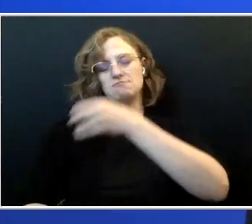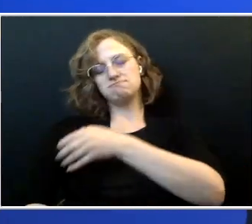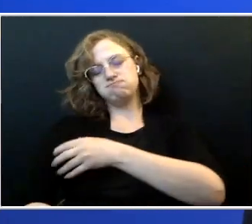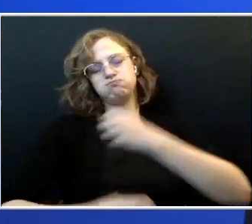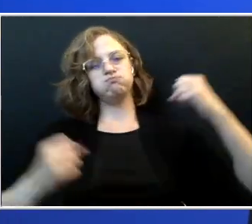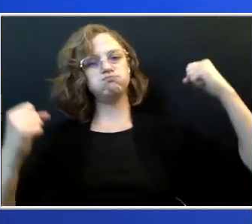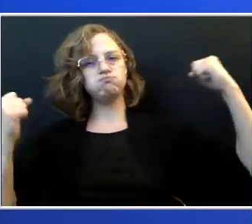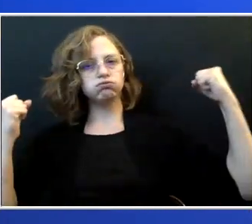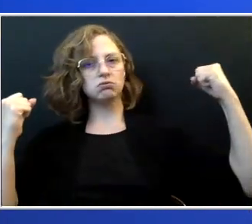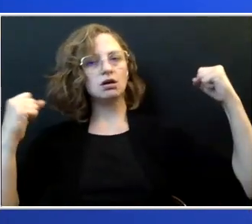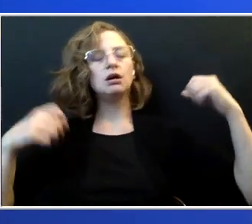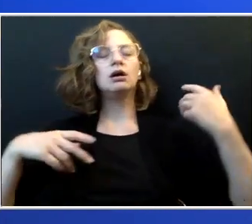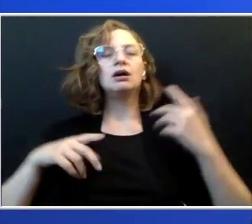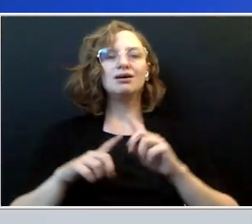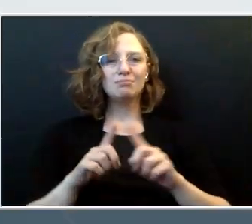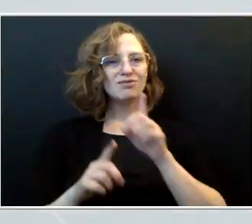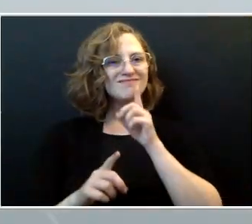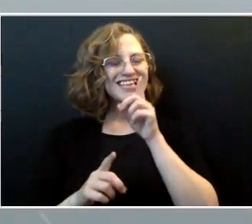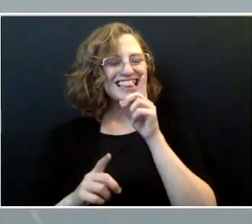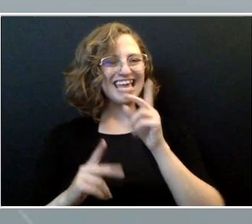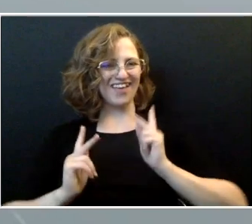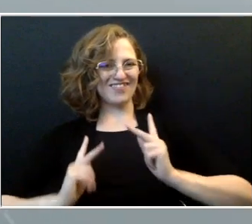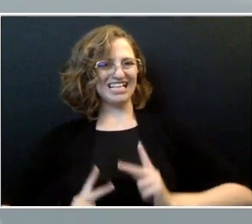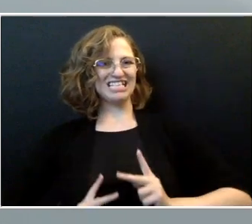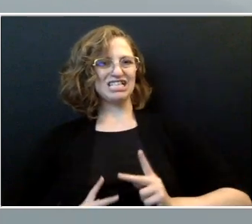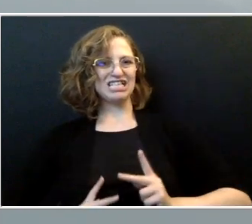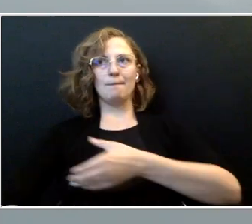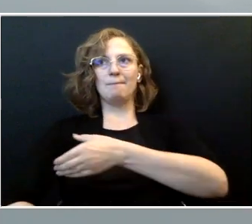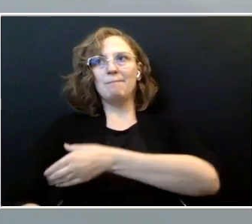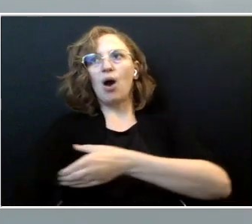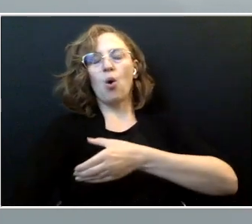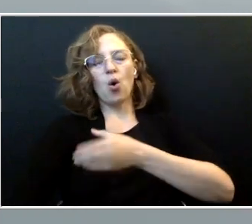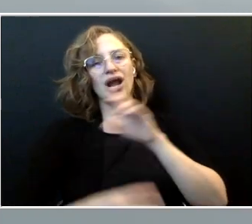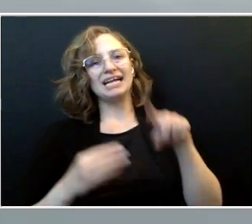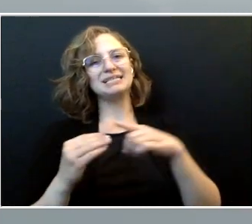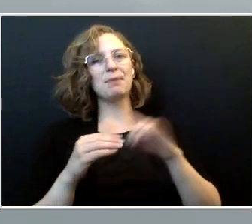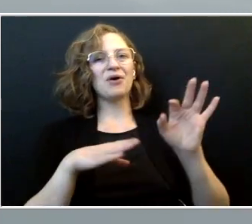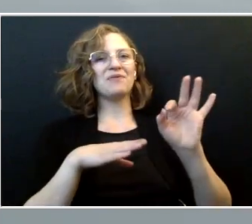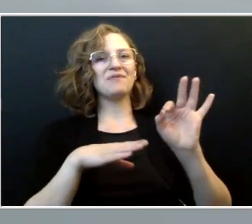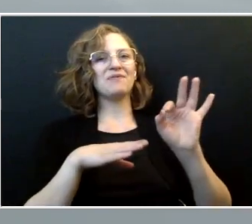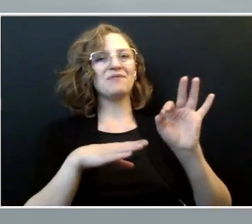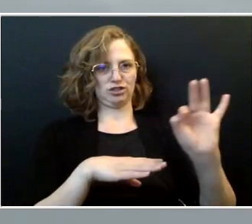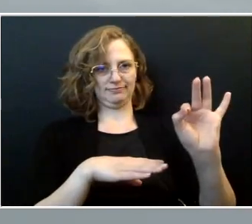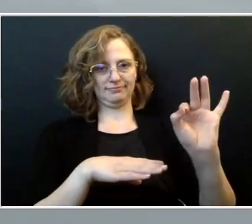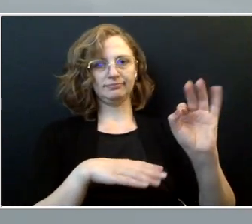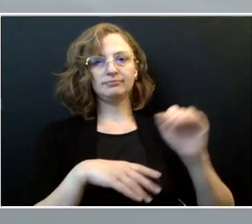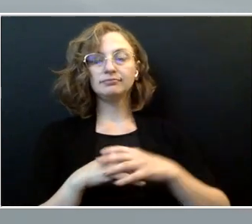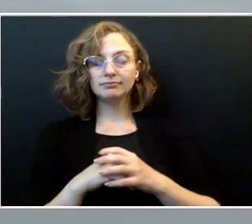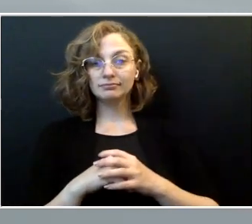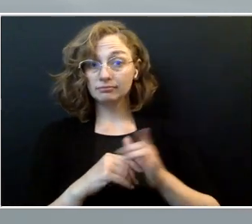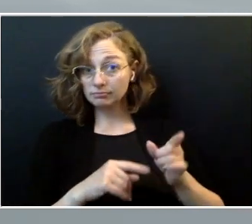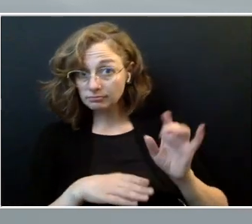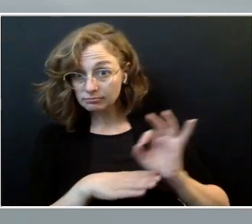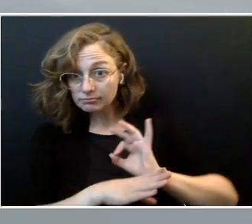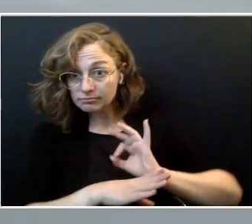it's more about function. Are you really functioning at your very best level? And what's interesting is as we get older, power